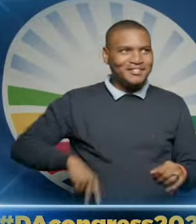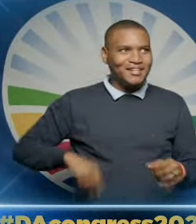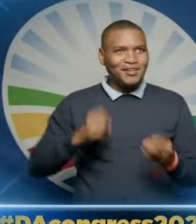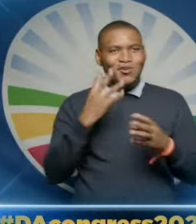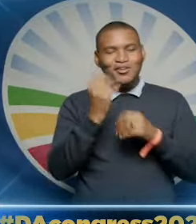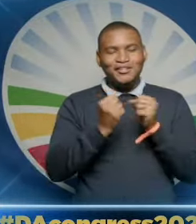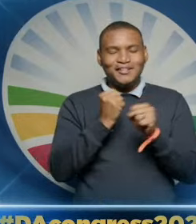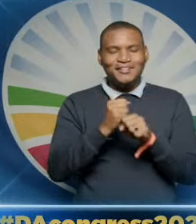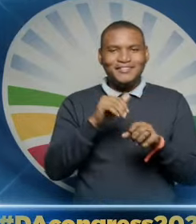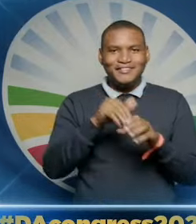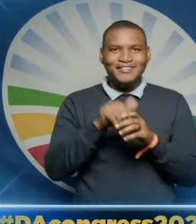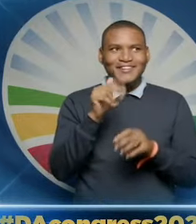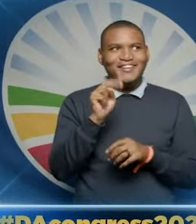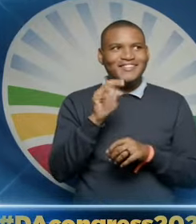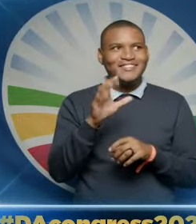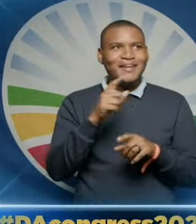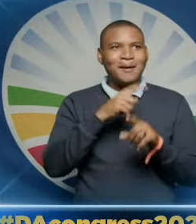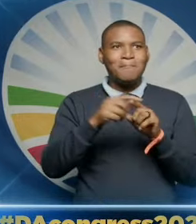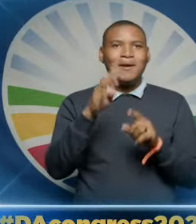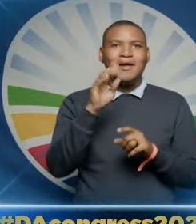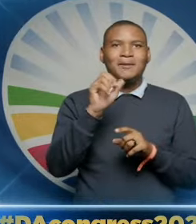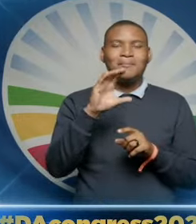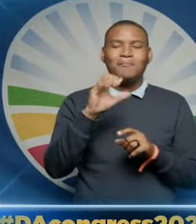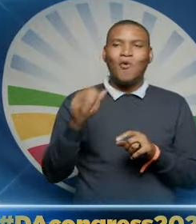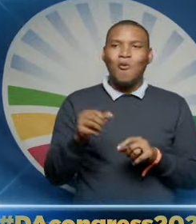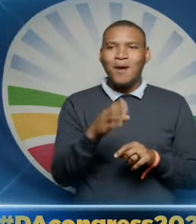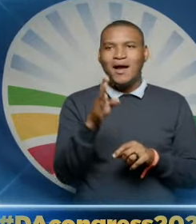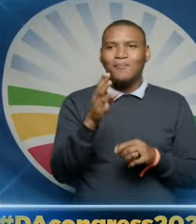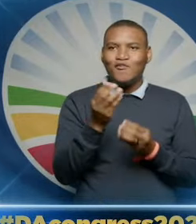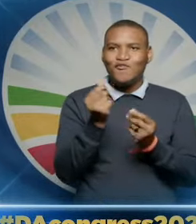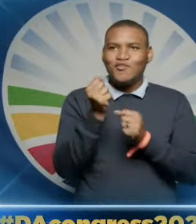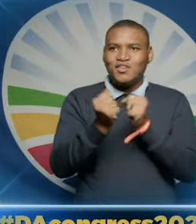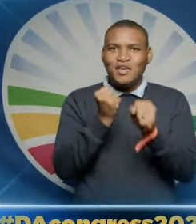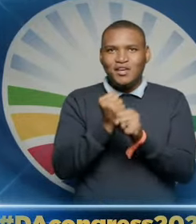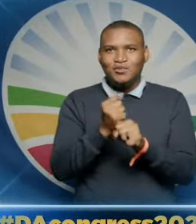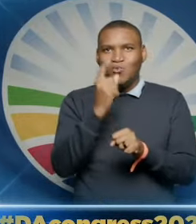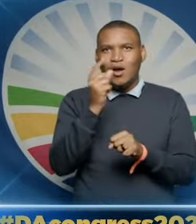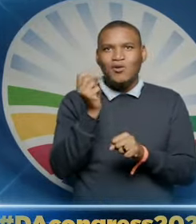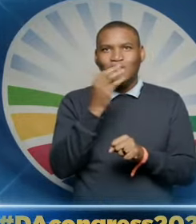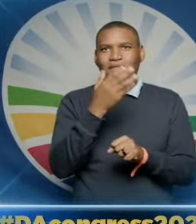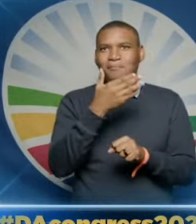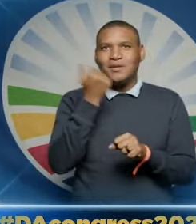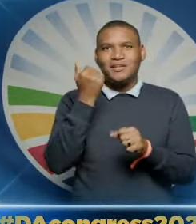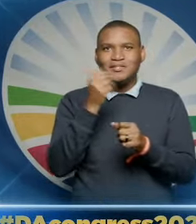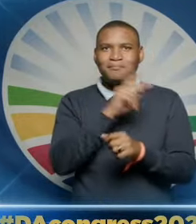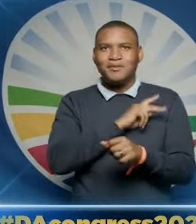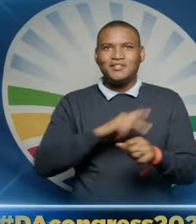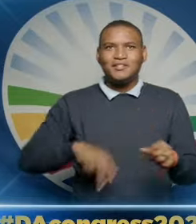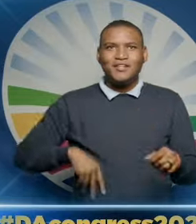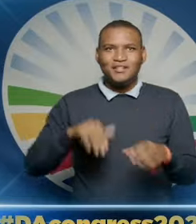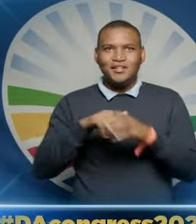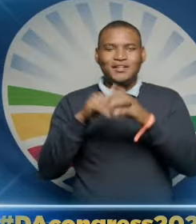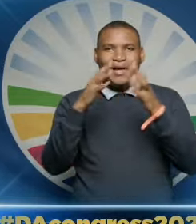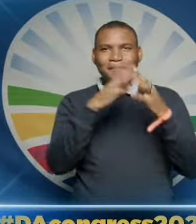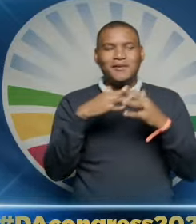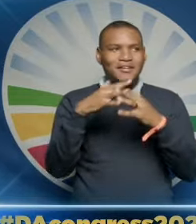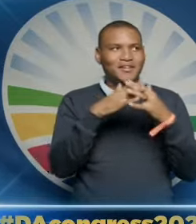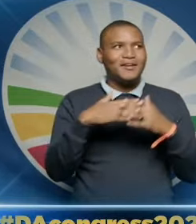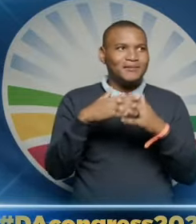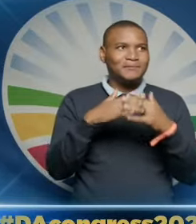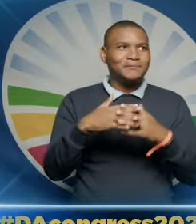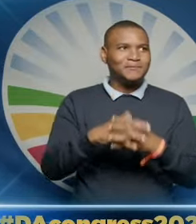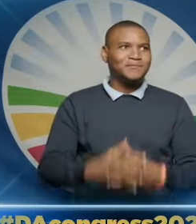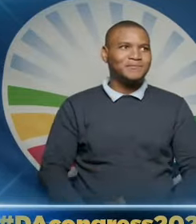ANC. Yet Barack Obama, with much fewer years in his party, was one of the best presidents America ever had.